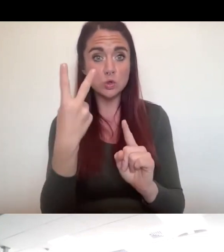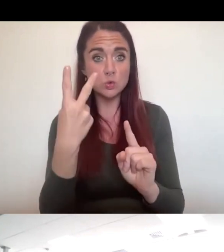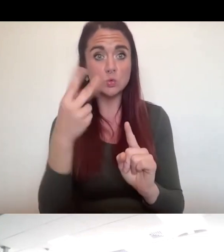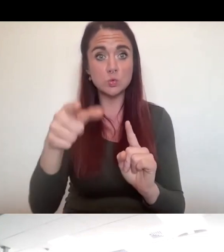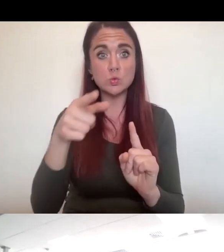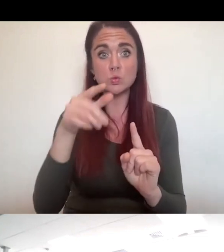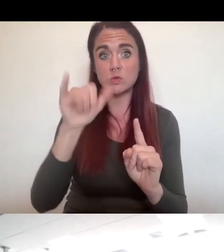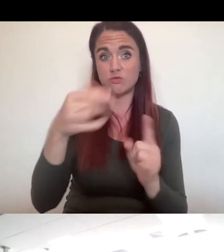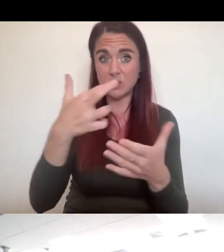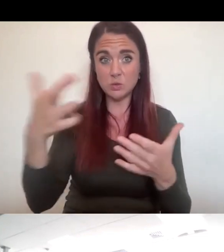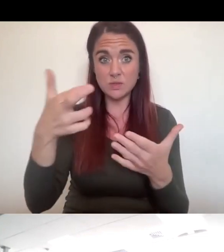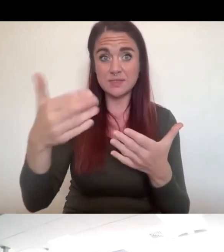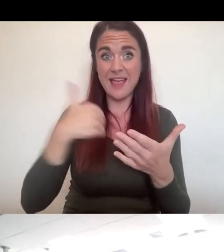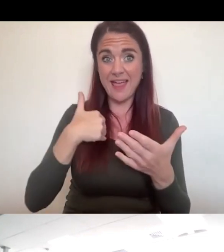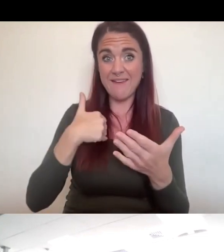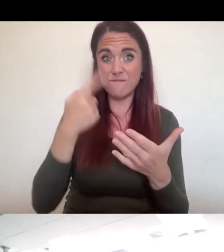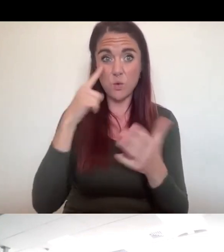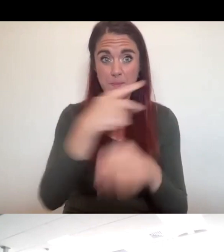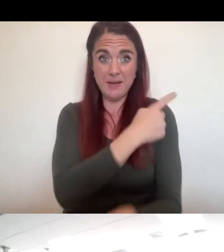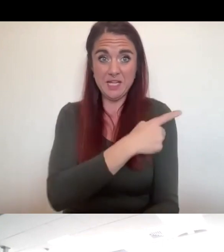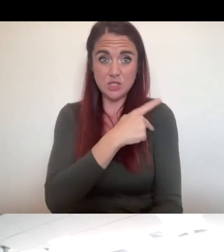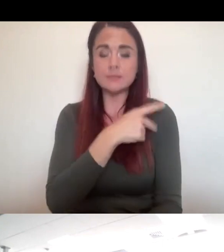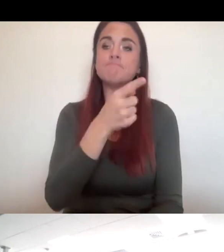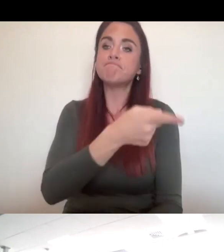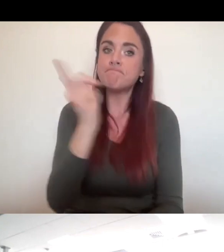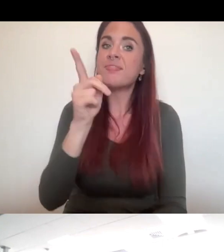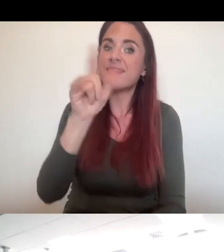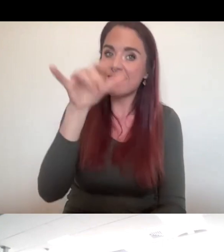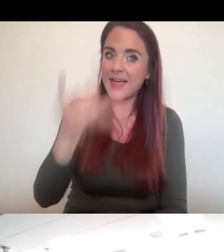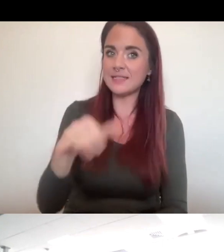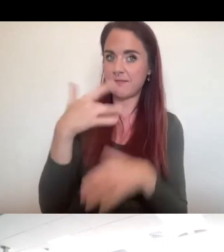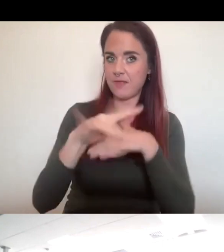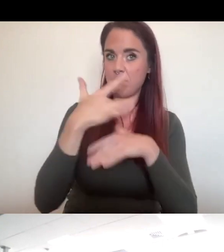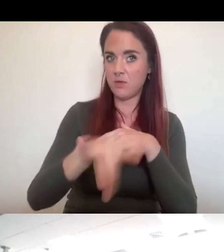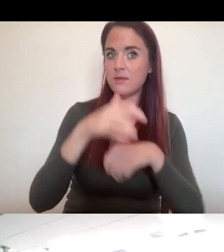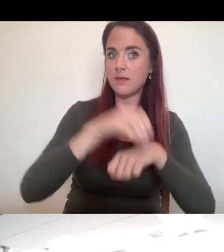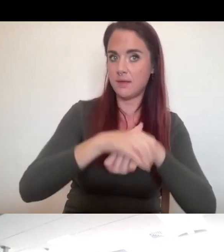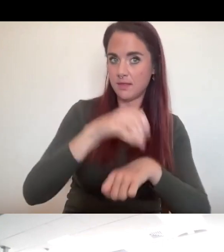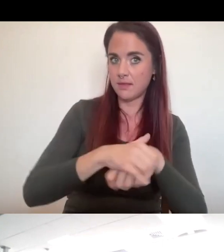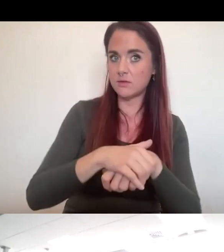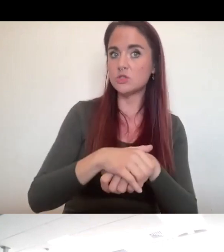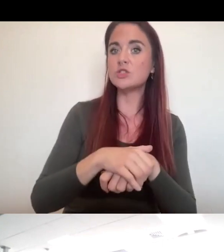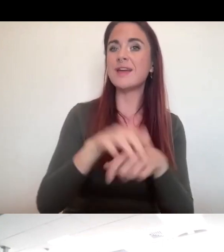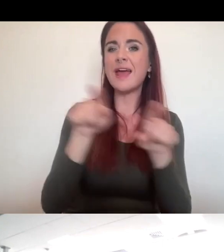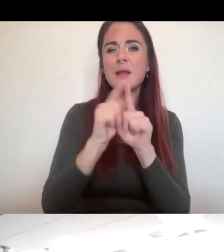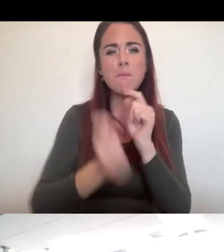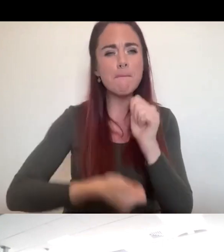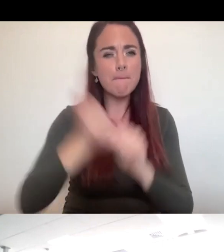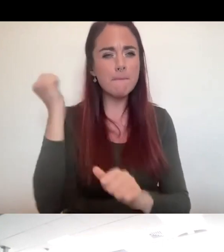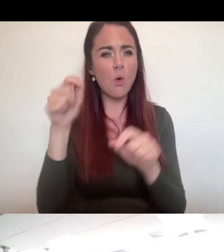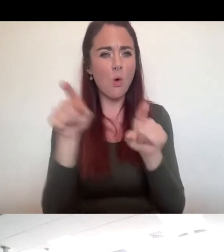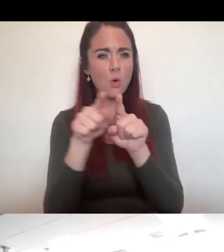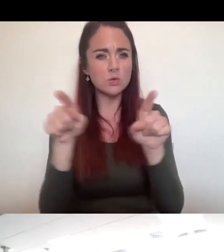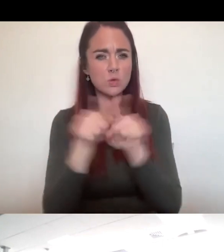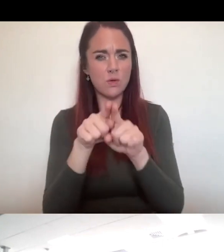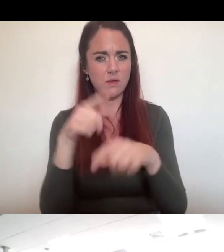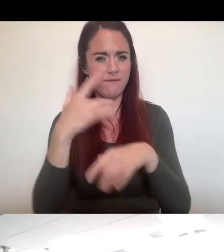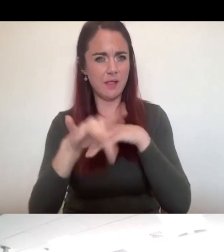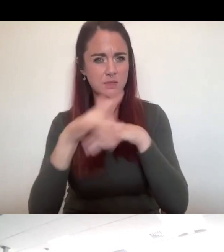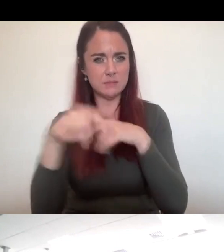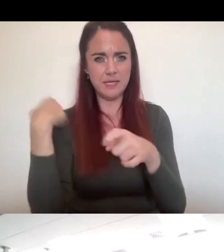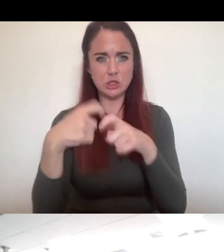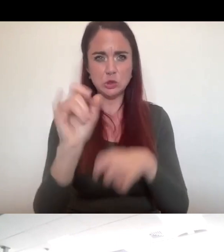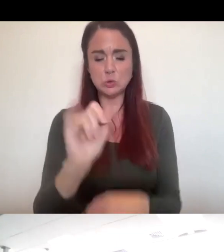those resources that are patient facing, those are available in English, and there are majority of them also available in